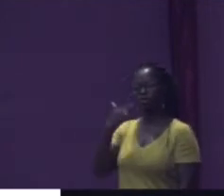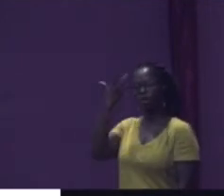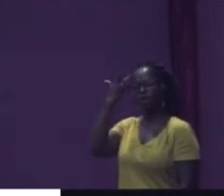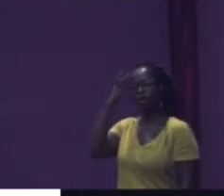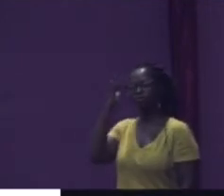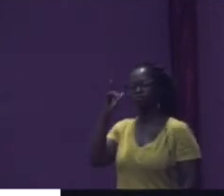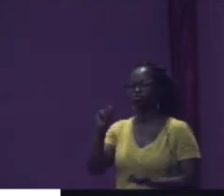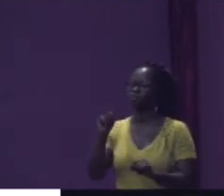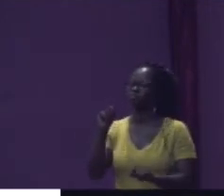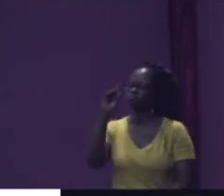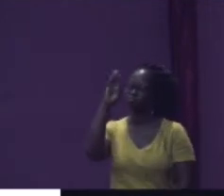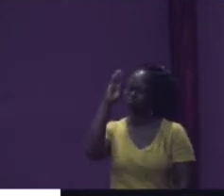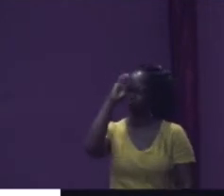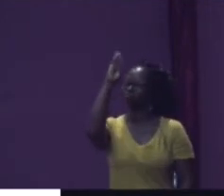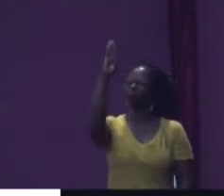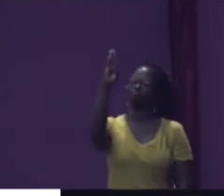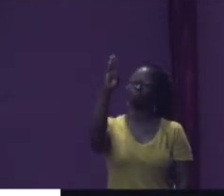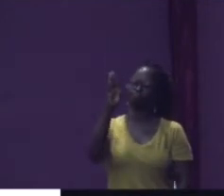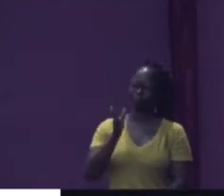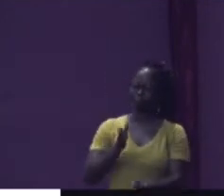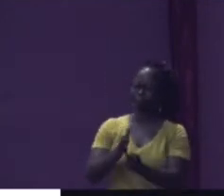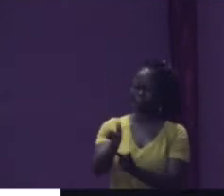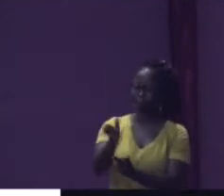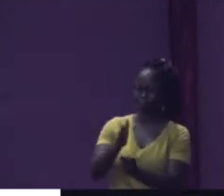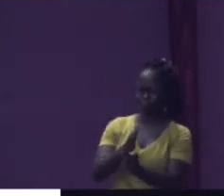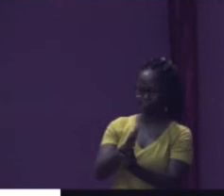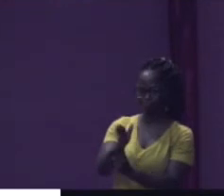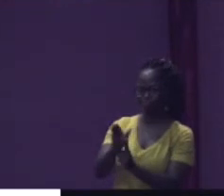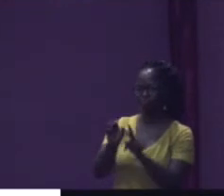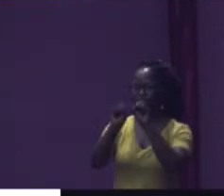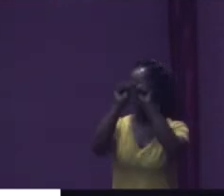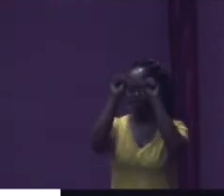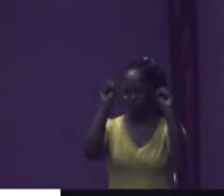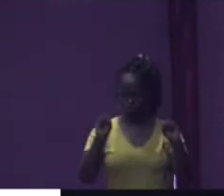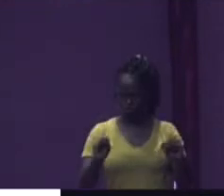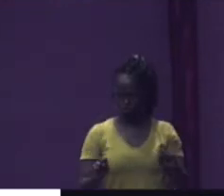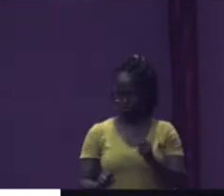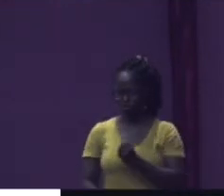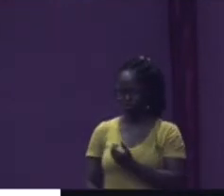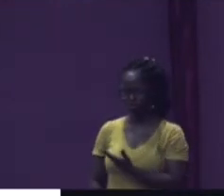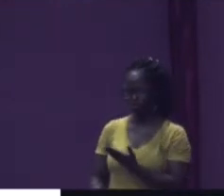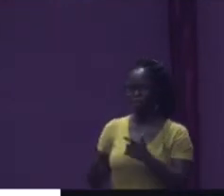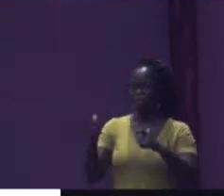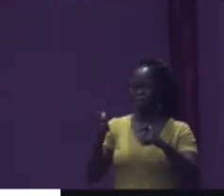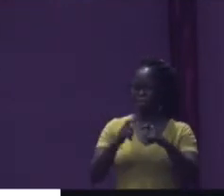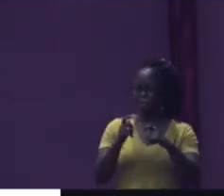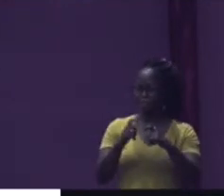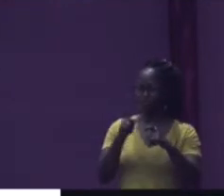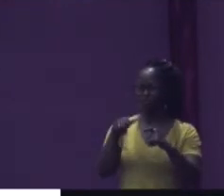the ethno-medical system. One mentioned the hot-cold